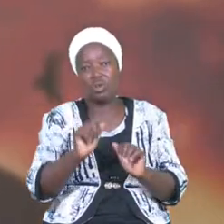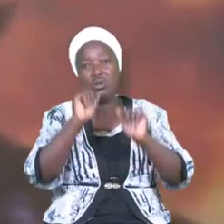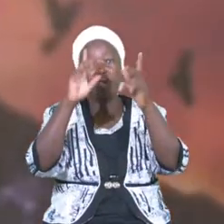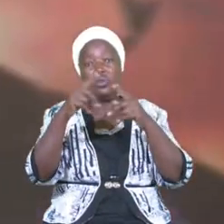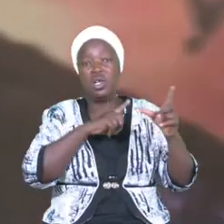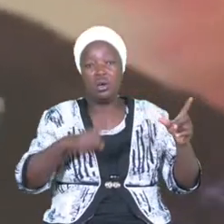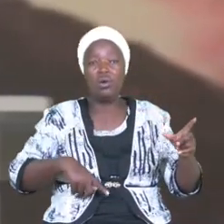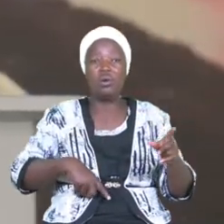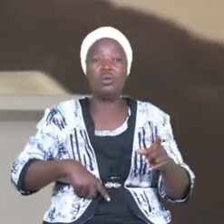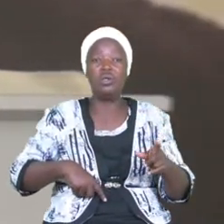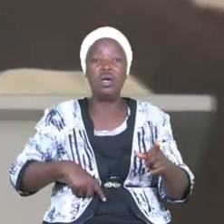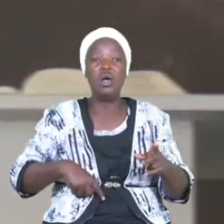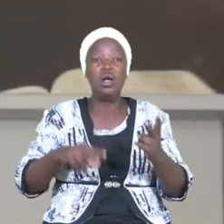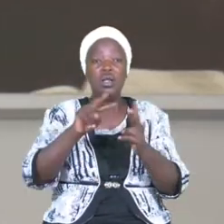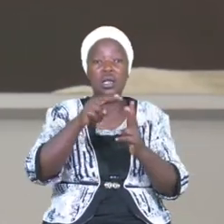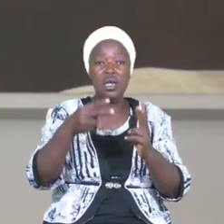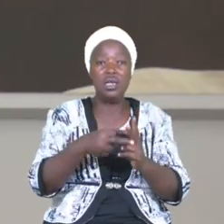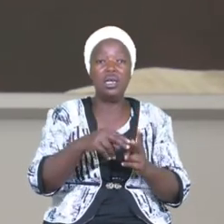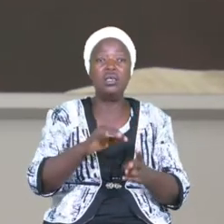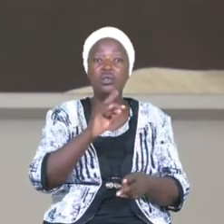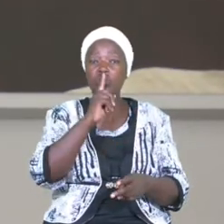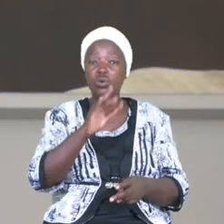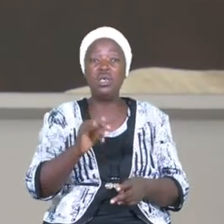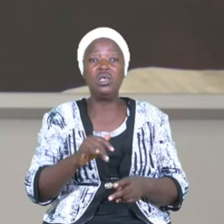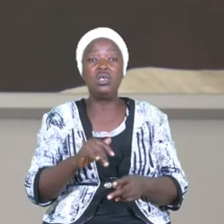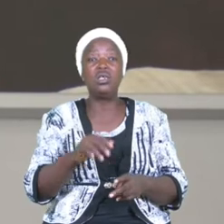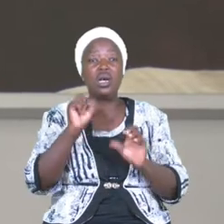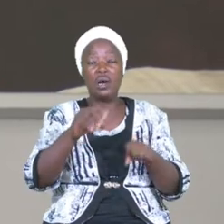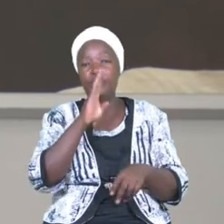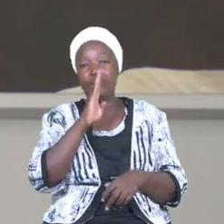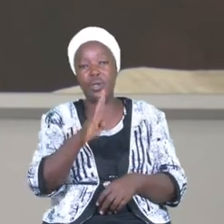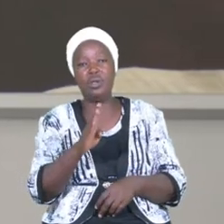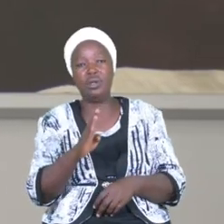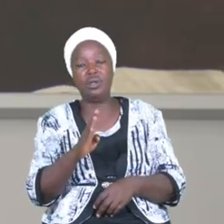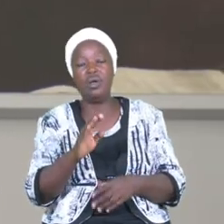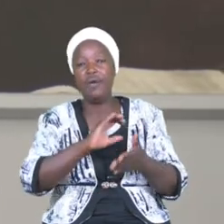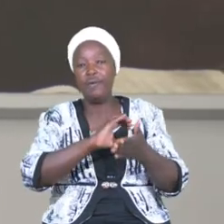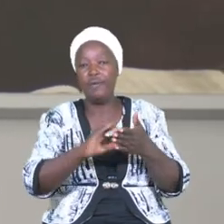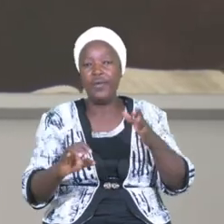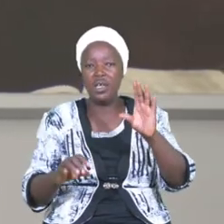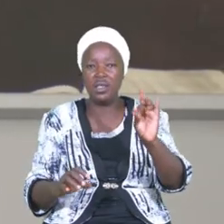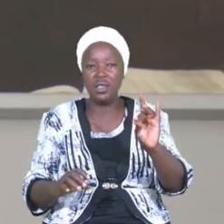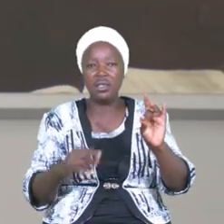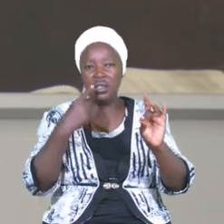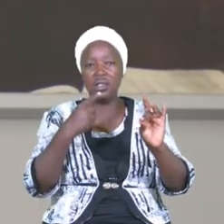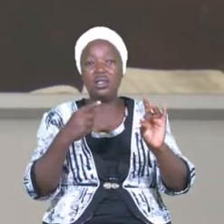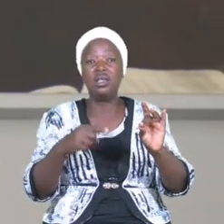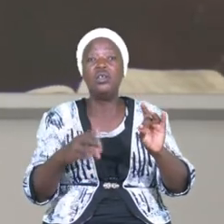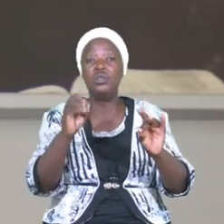neither indeed can be. Verse 8, it says, so then